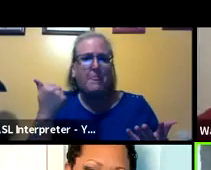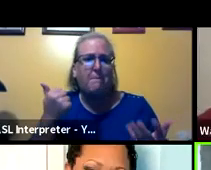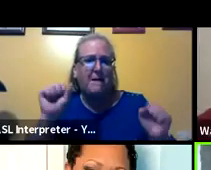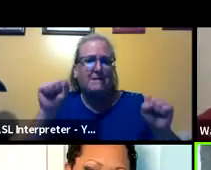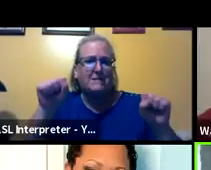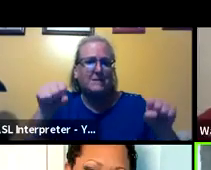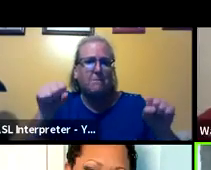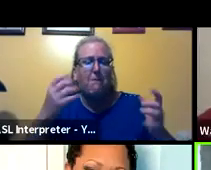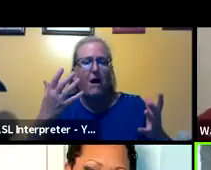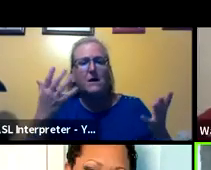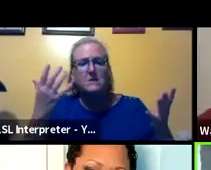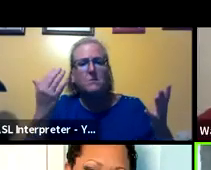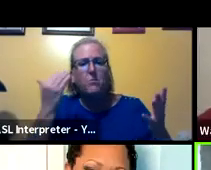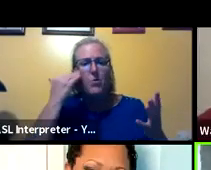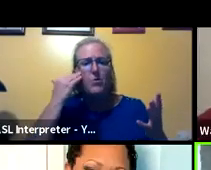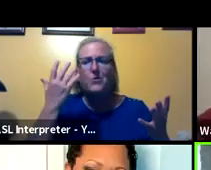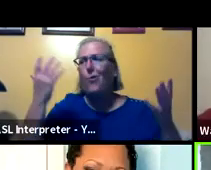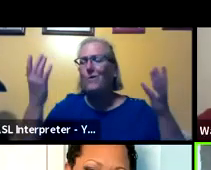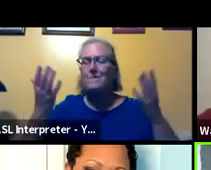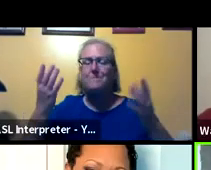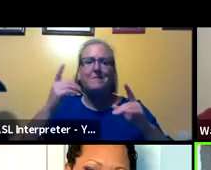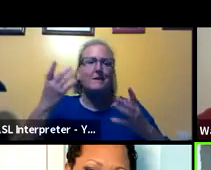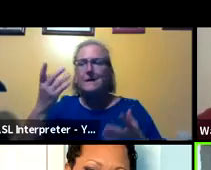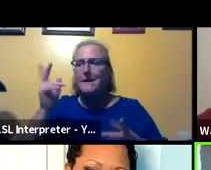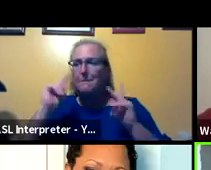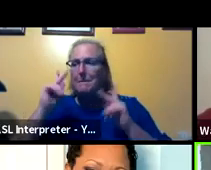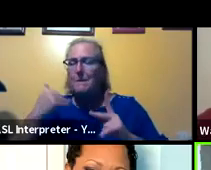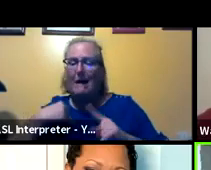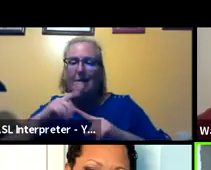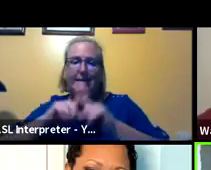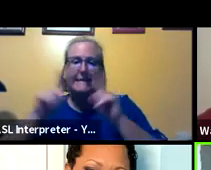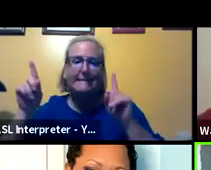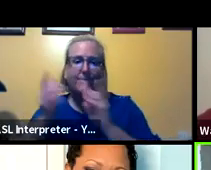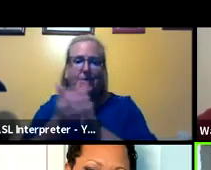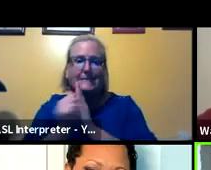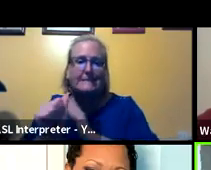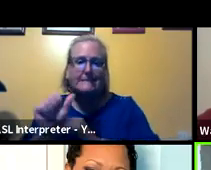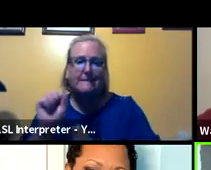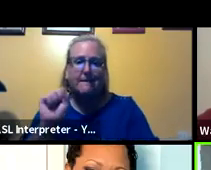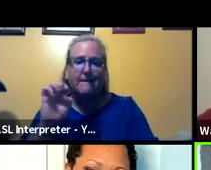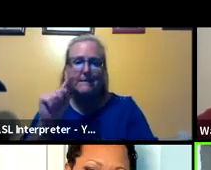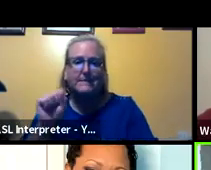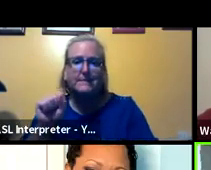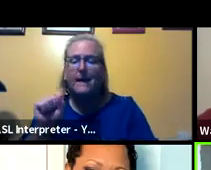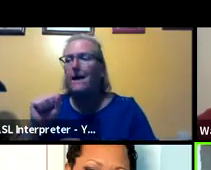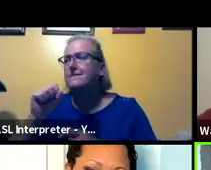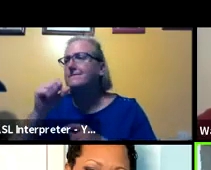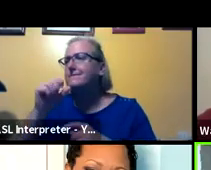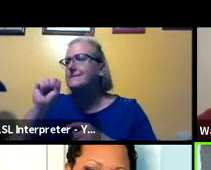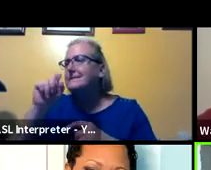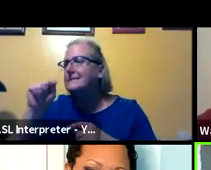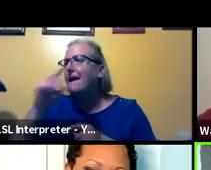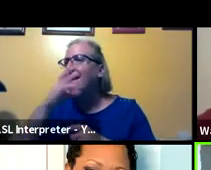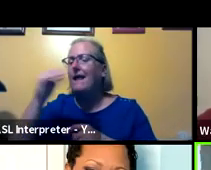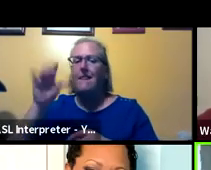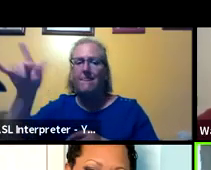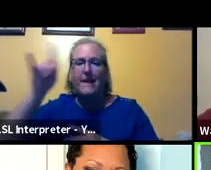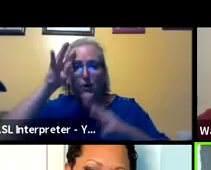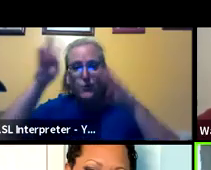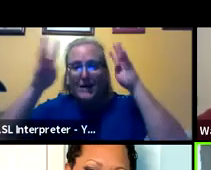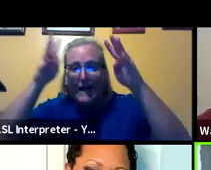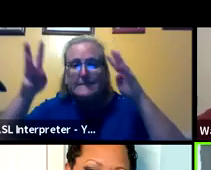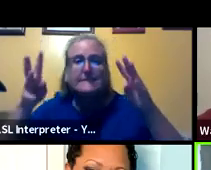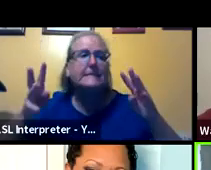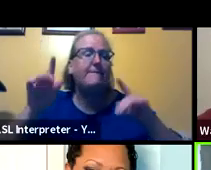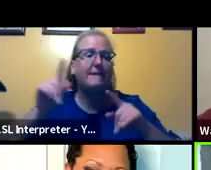the various of skill sets and, creativity and so forth? Will there be at least some kind